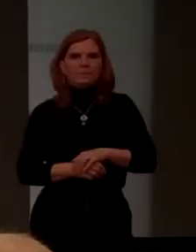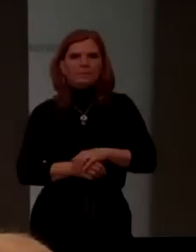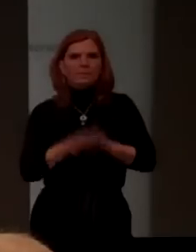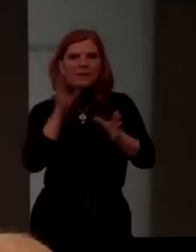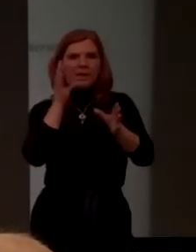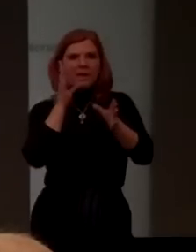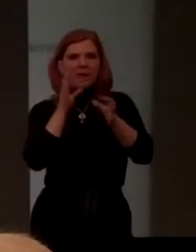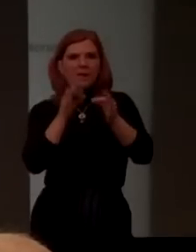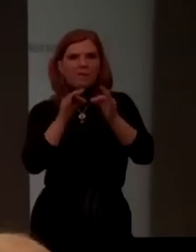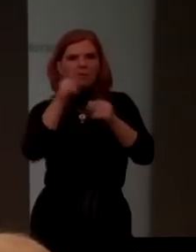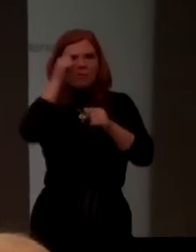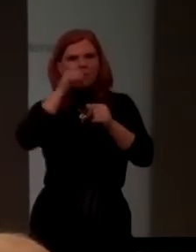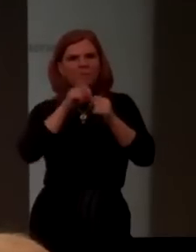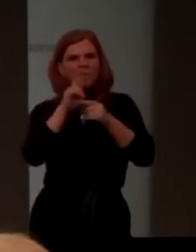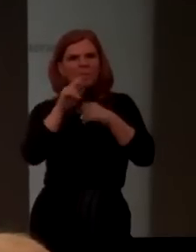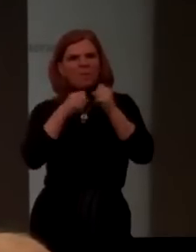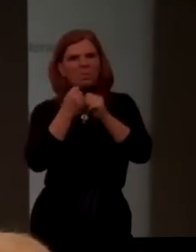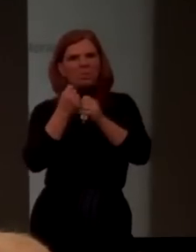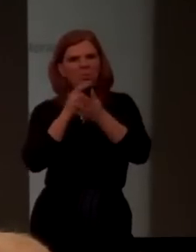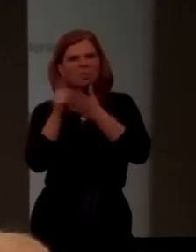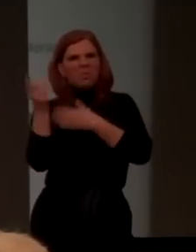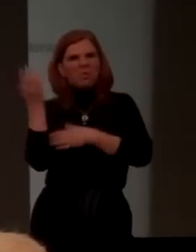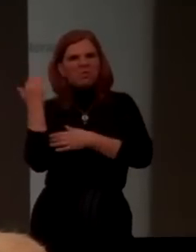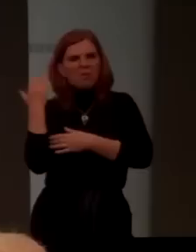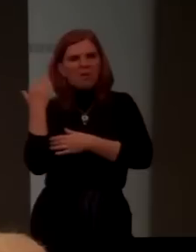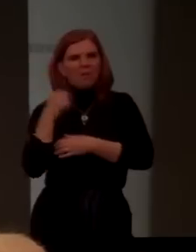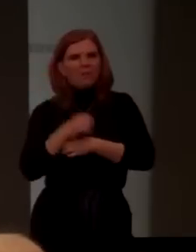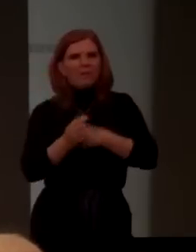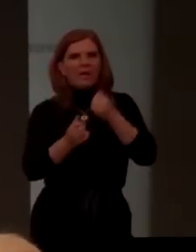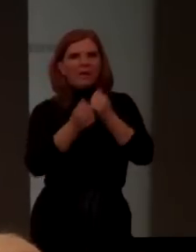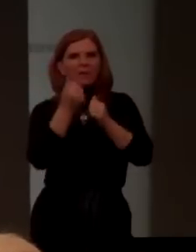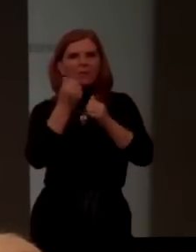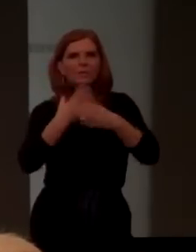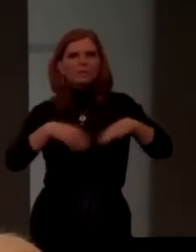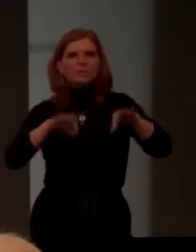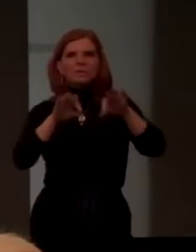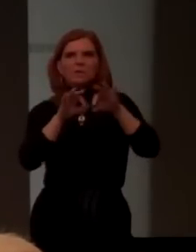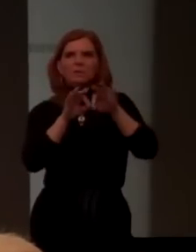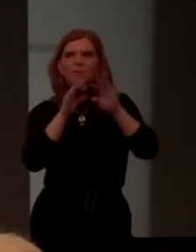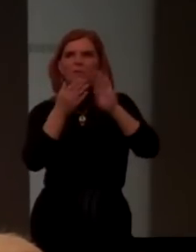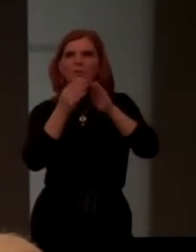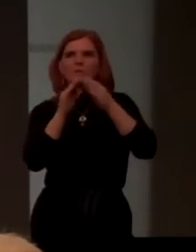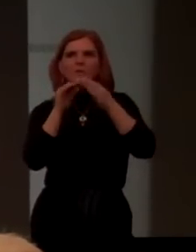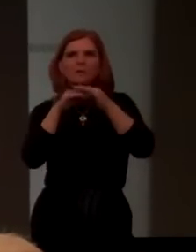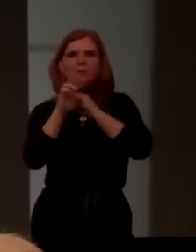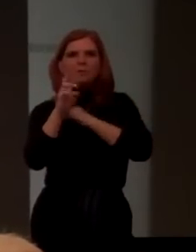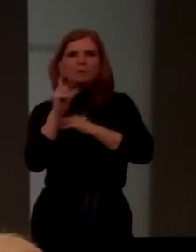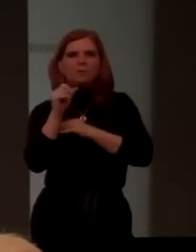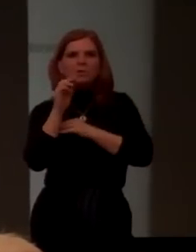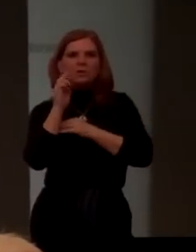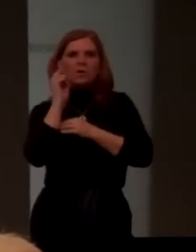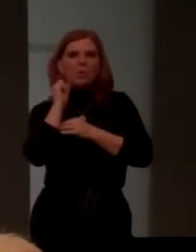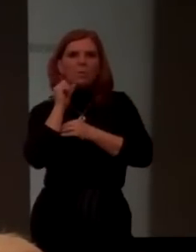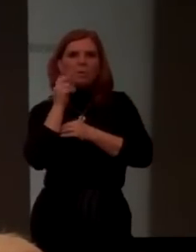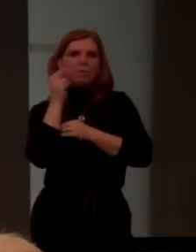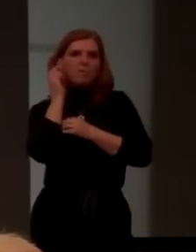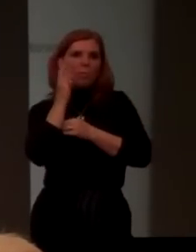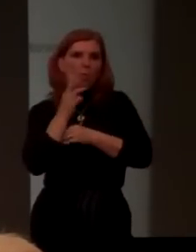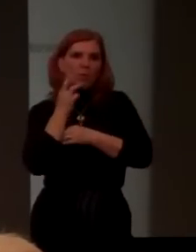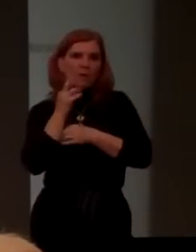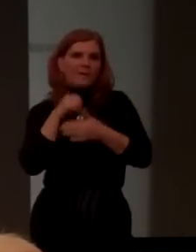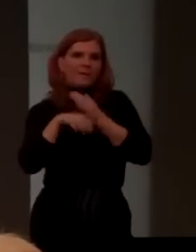If you'll recall, a couple of weeks ago, I said that the most important city in West Virginia was Wheeling. In the 1910